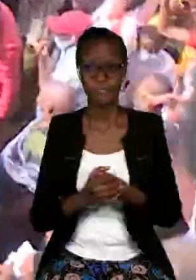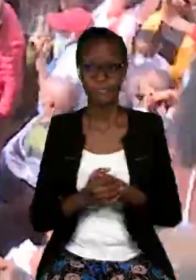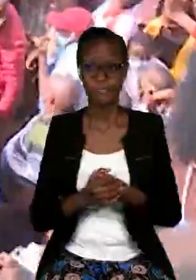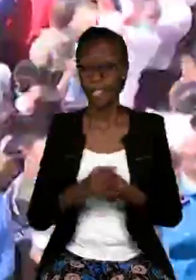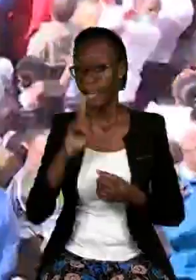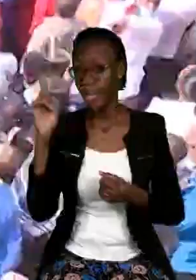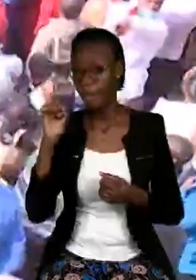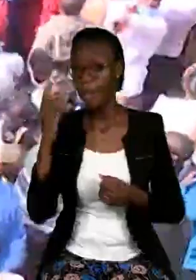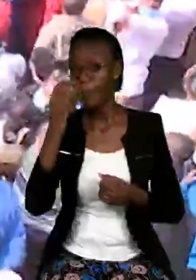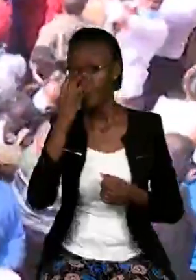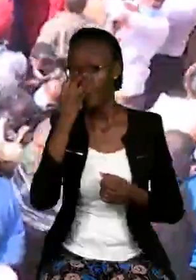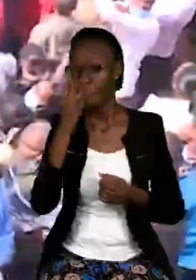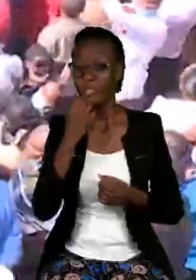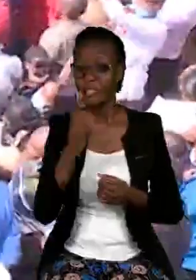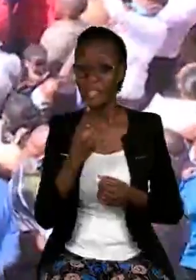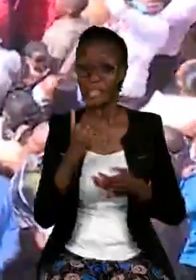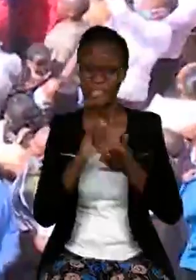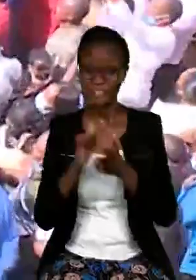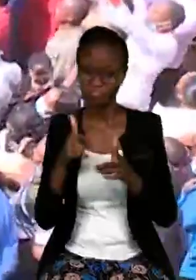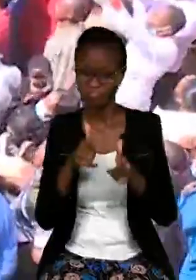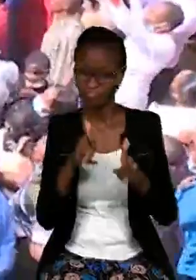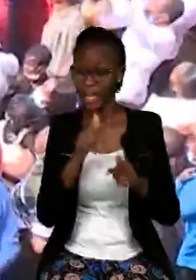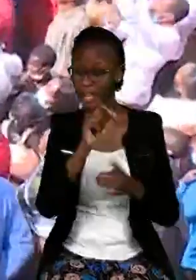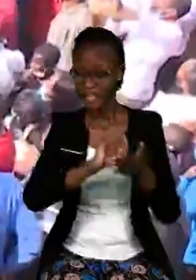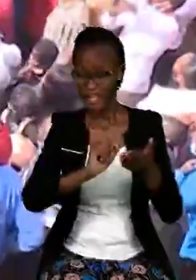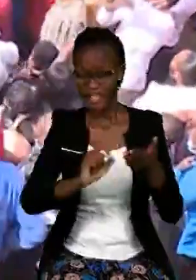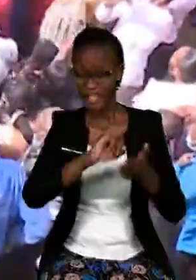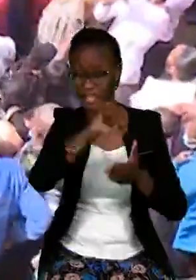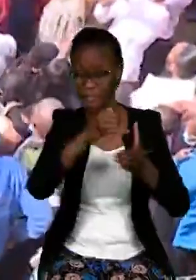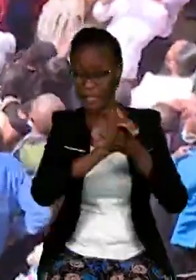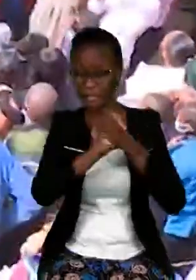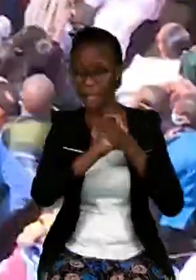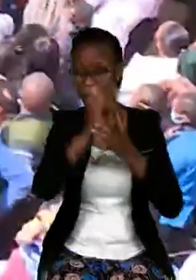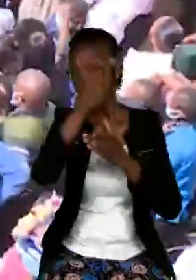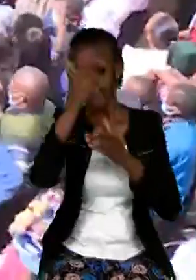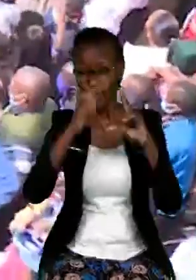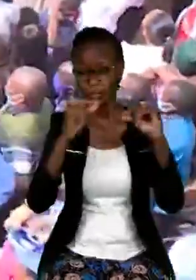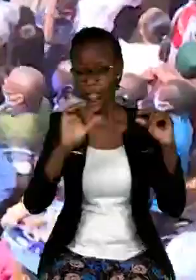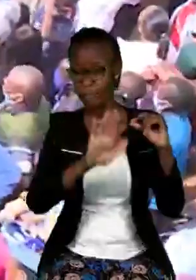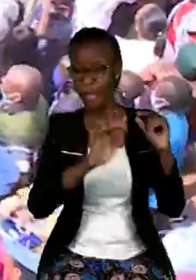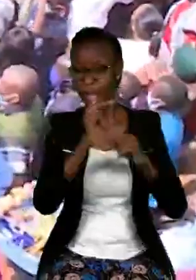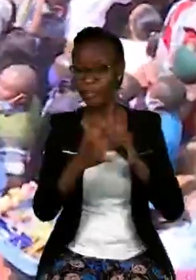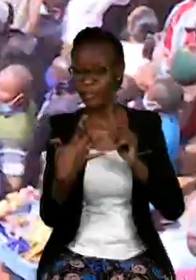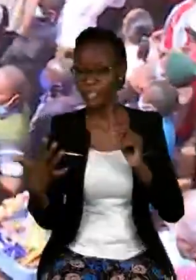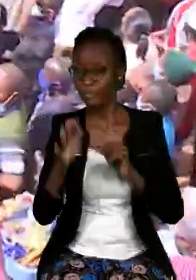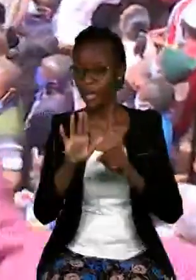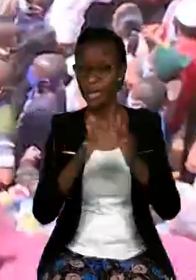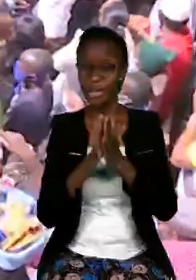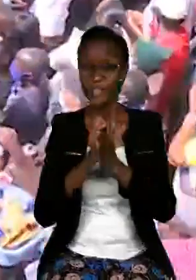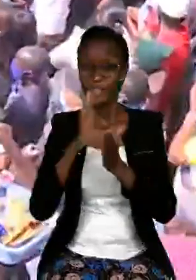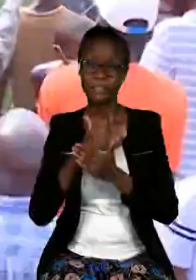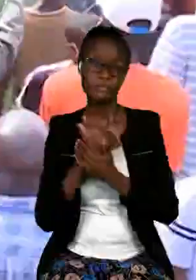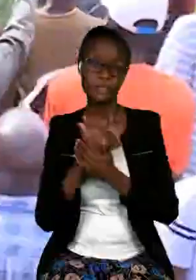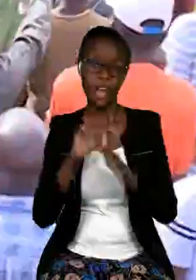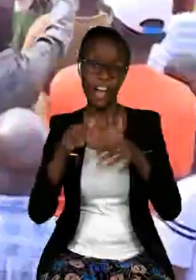in command has also hit out on Jubilee Secretary General Raphael Tuju following his statement on his properties and the death of Jubilee